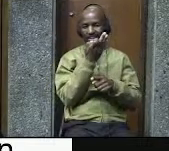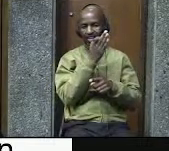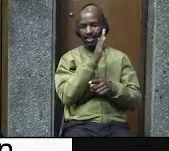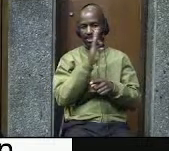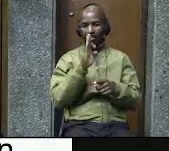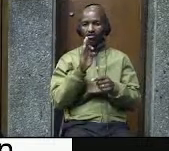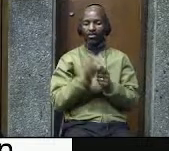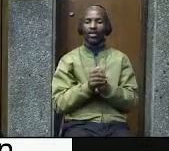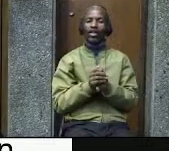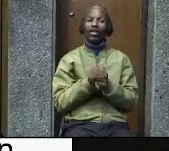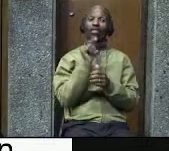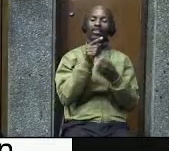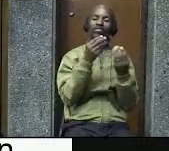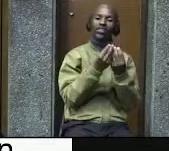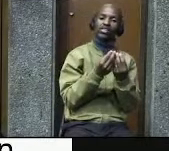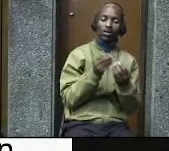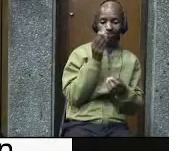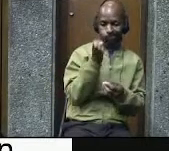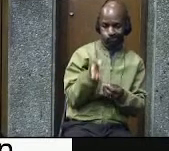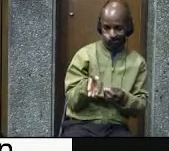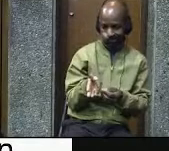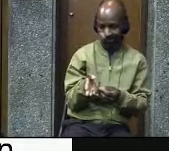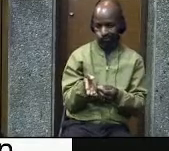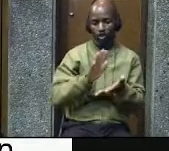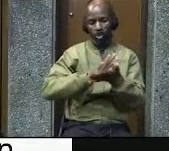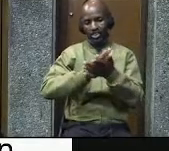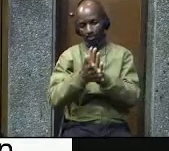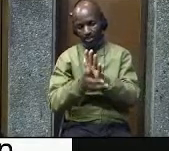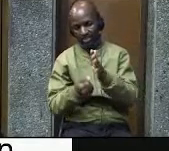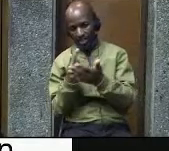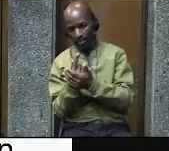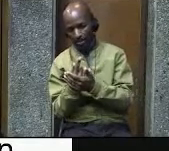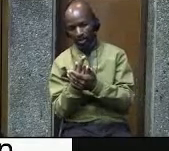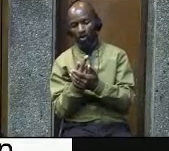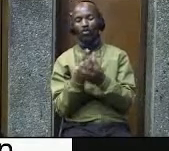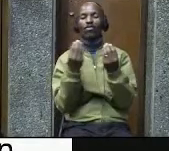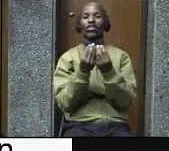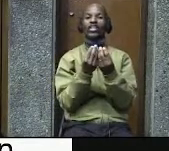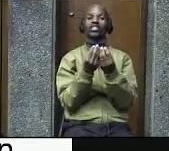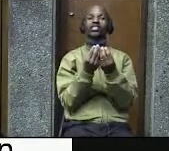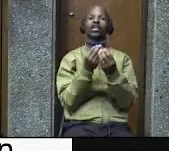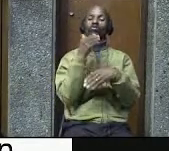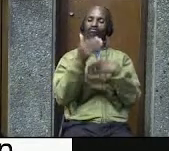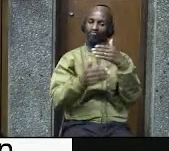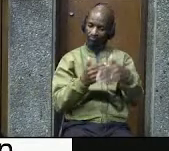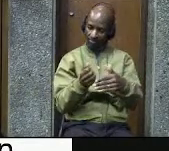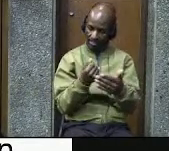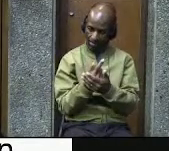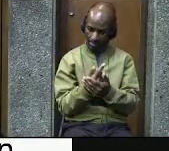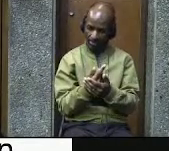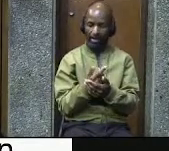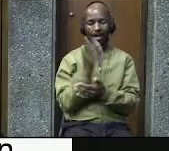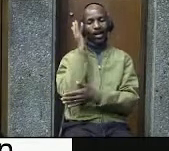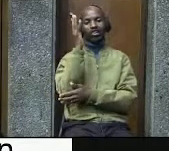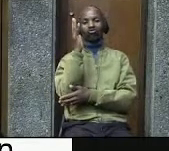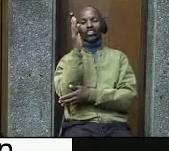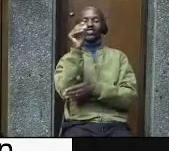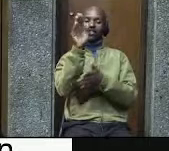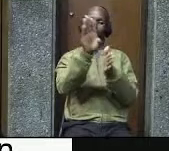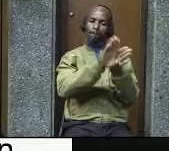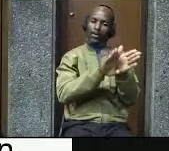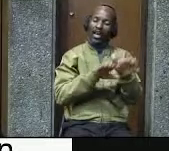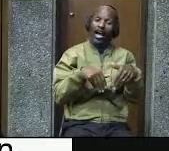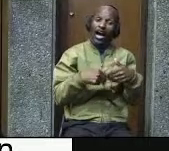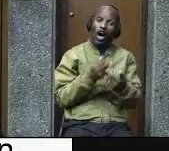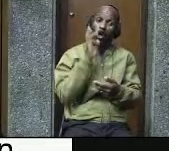when the expropriation occurred, damage occurred on the property and so on. Those things are addressed in the bill as to